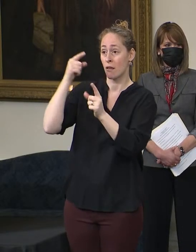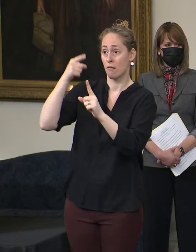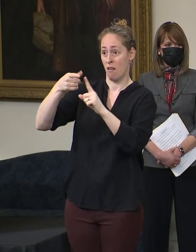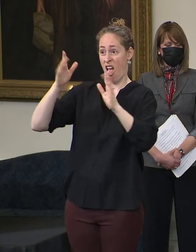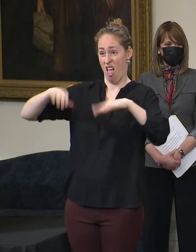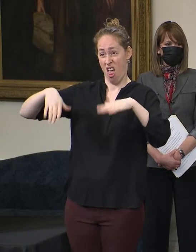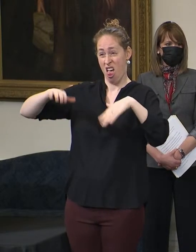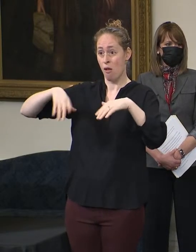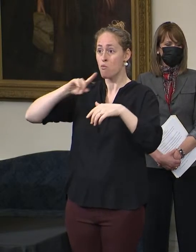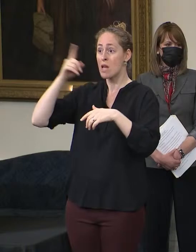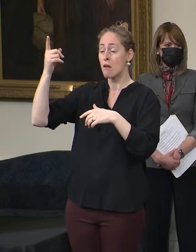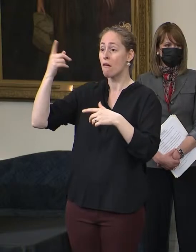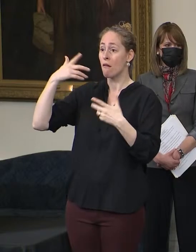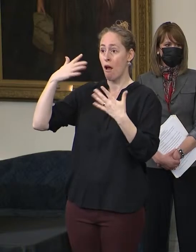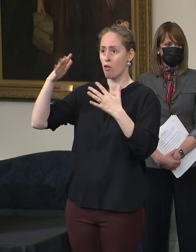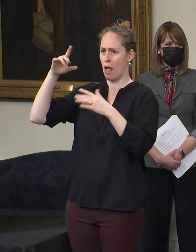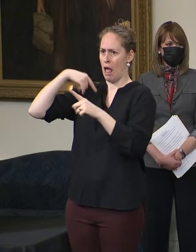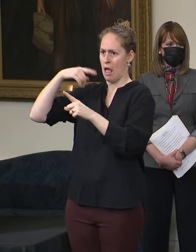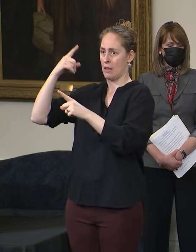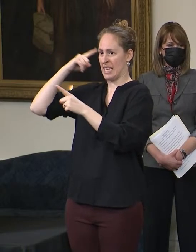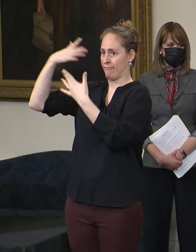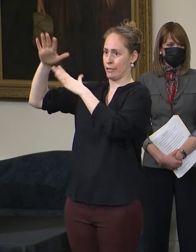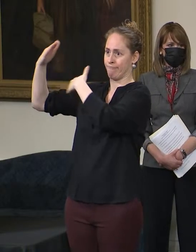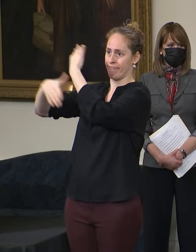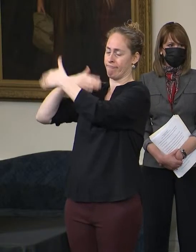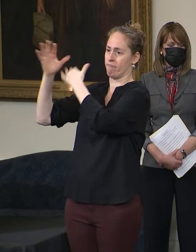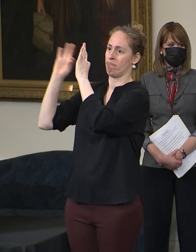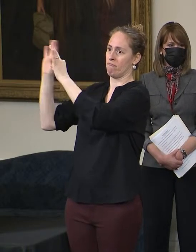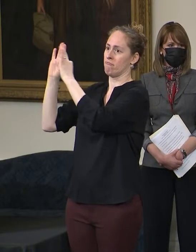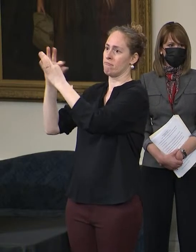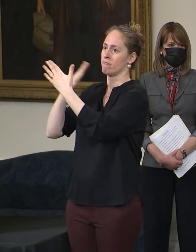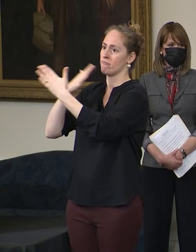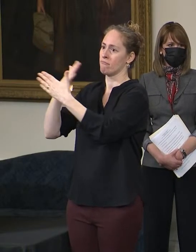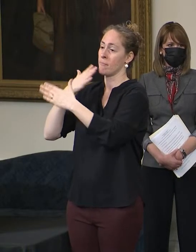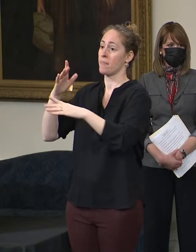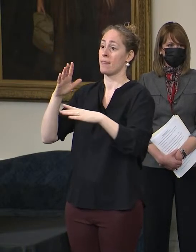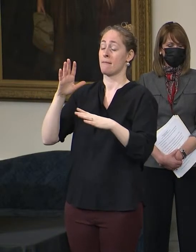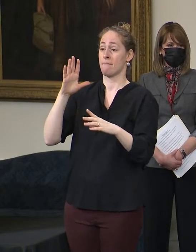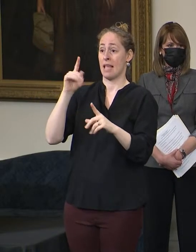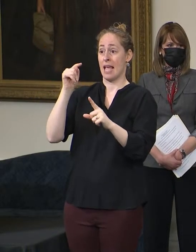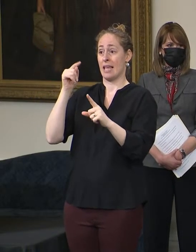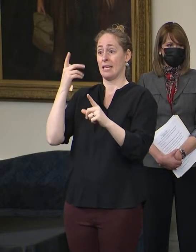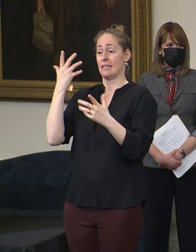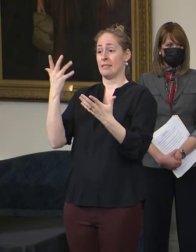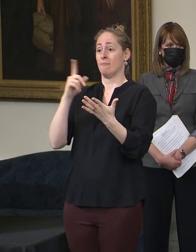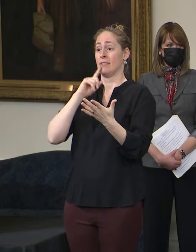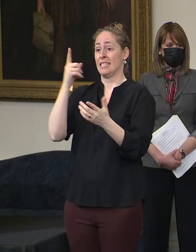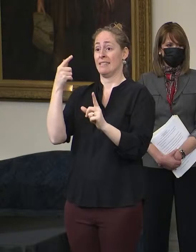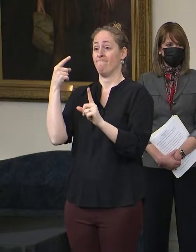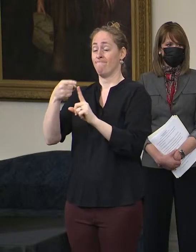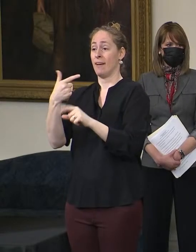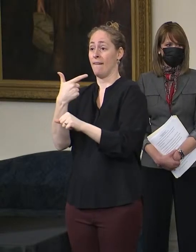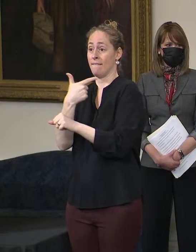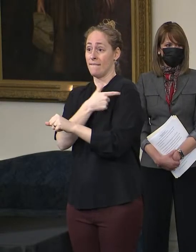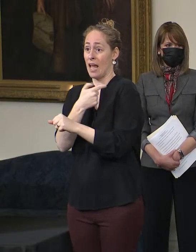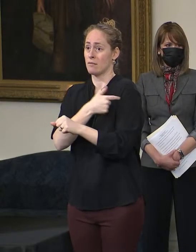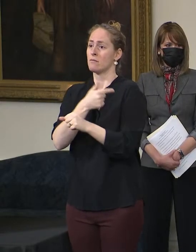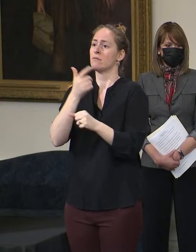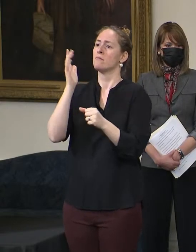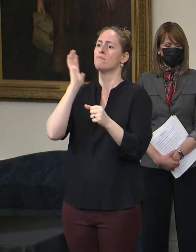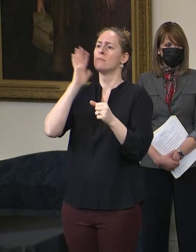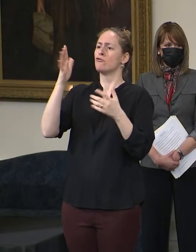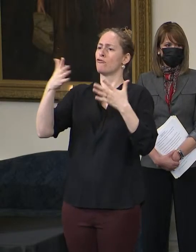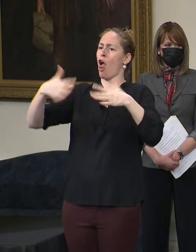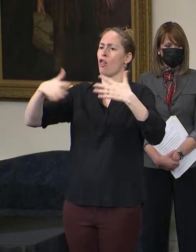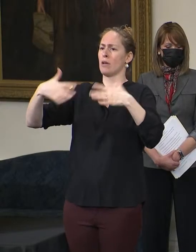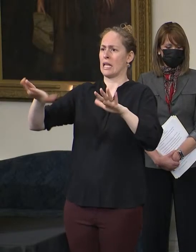done through the federal government and through private entities, which we announced when we talked about our vaccine plan. All of the